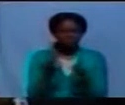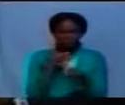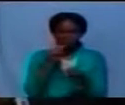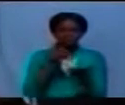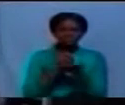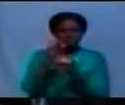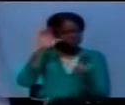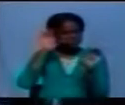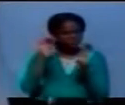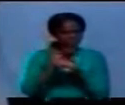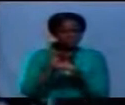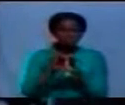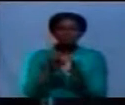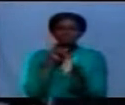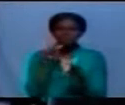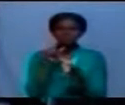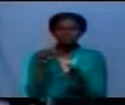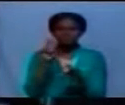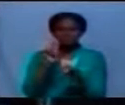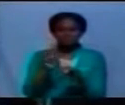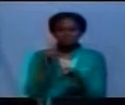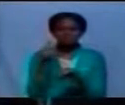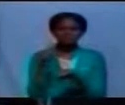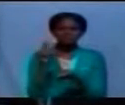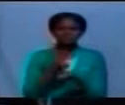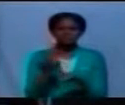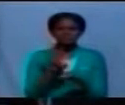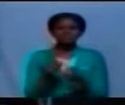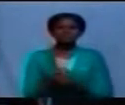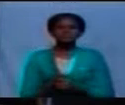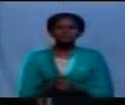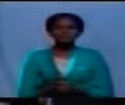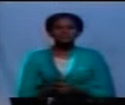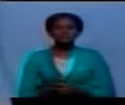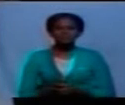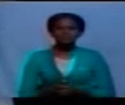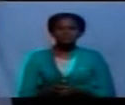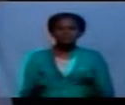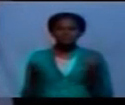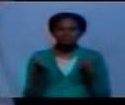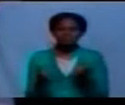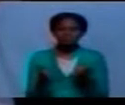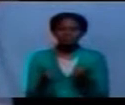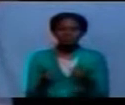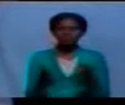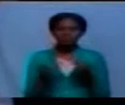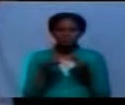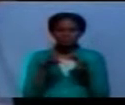picture. Do not spend first. Start saving first. How do you start saving when your income is not enough? The golden rule